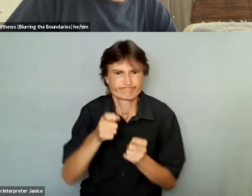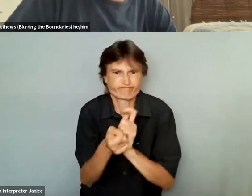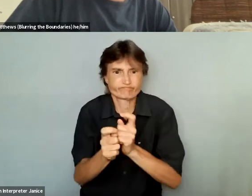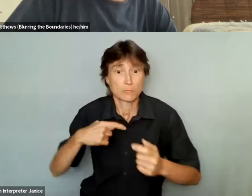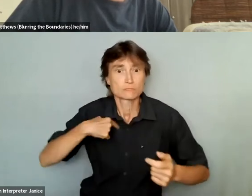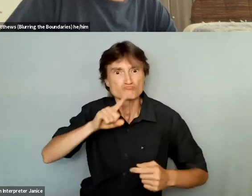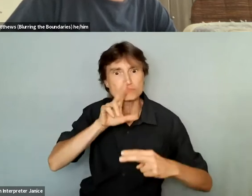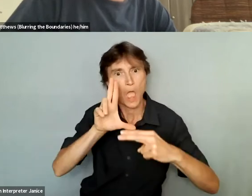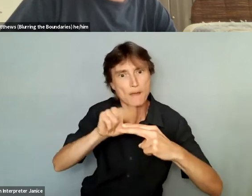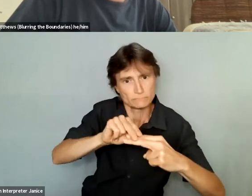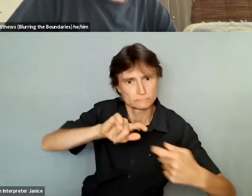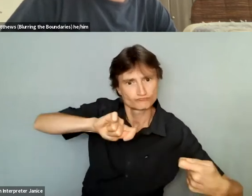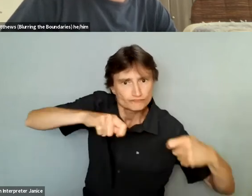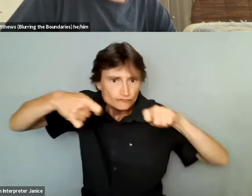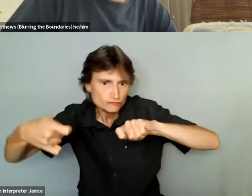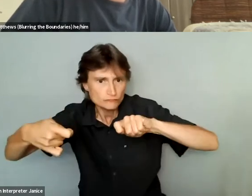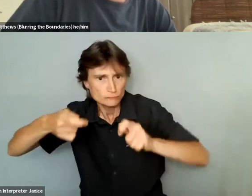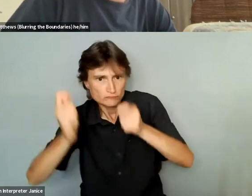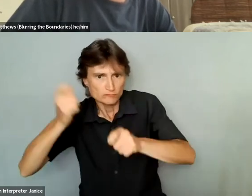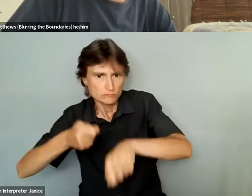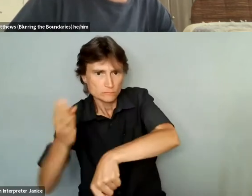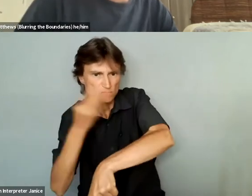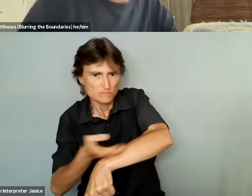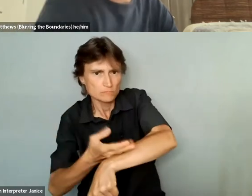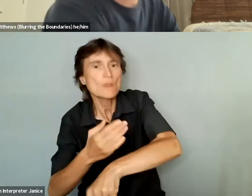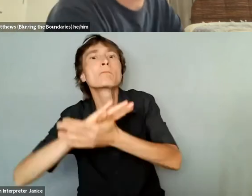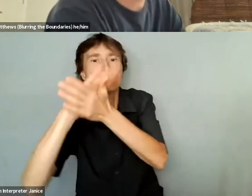repurposing or like misusing them. And